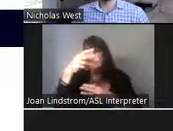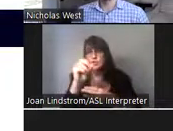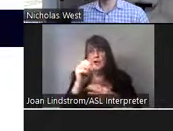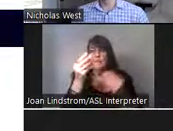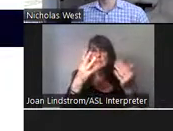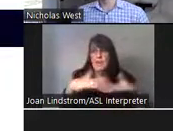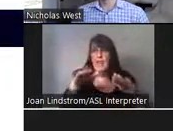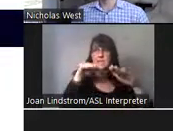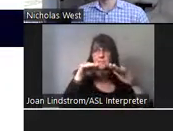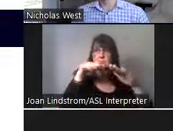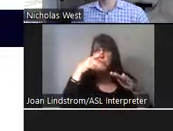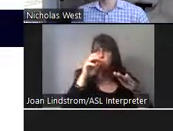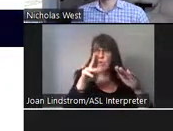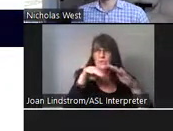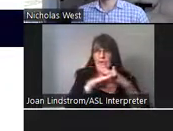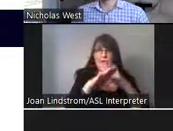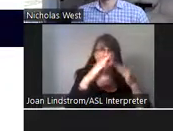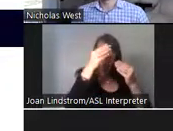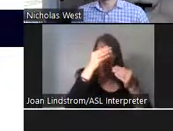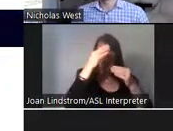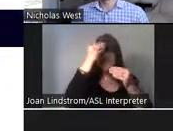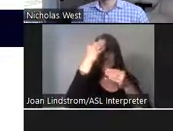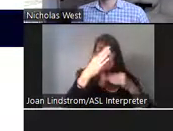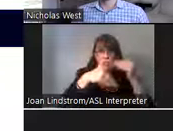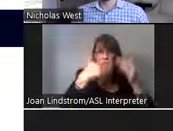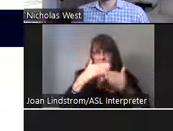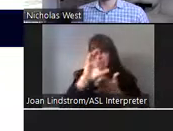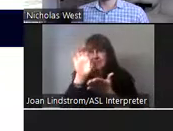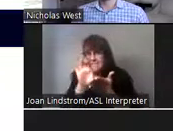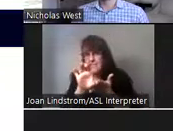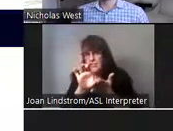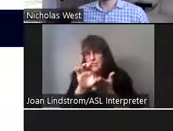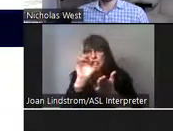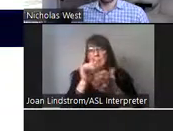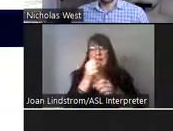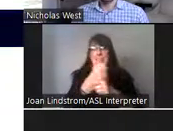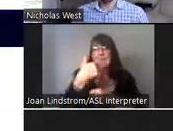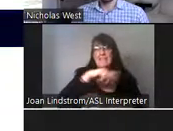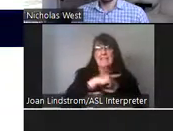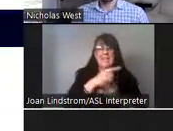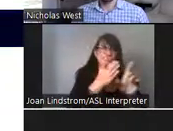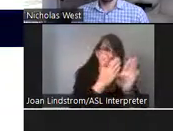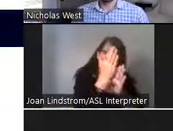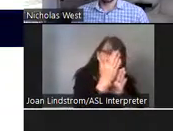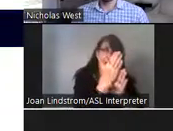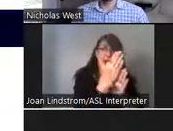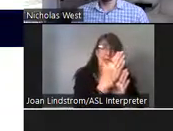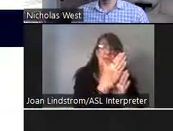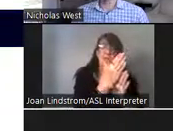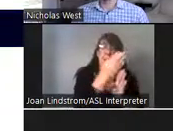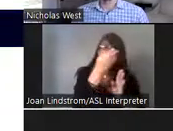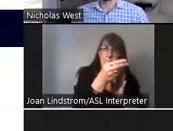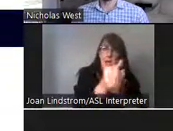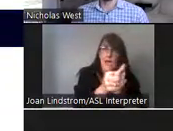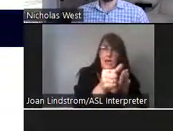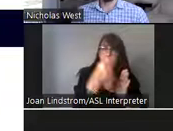entry, data processing centers. And that makes us the primary buyer of